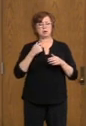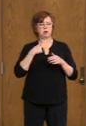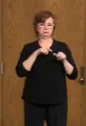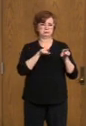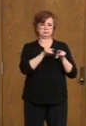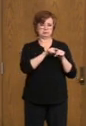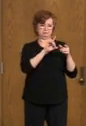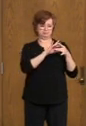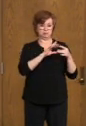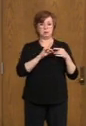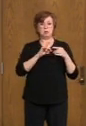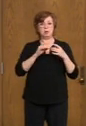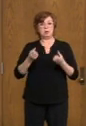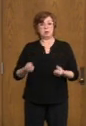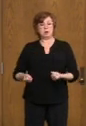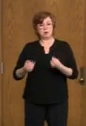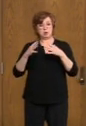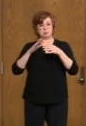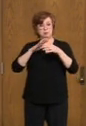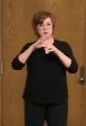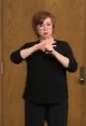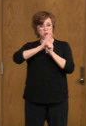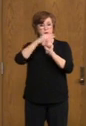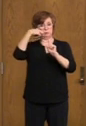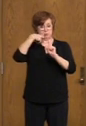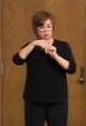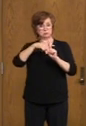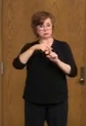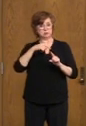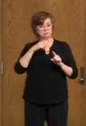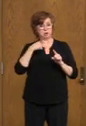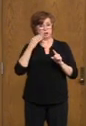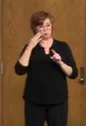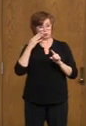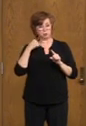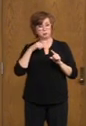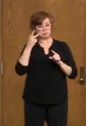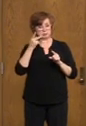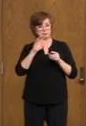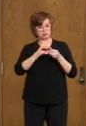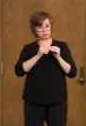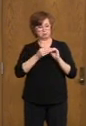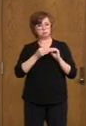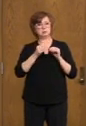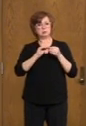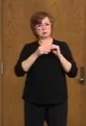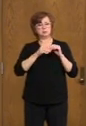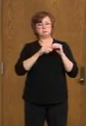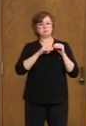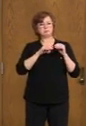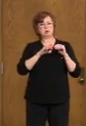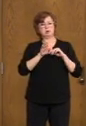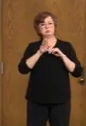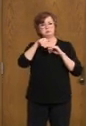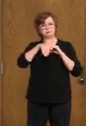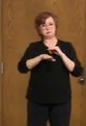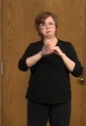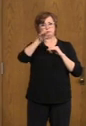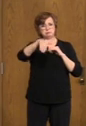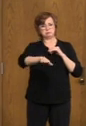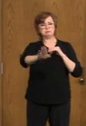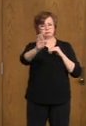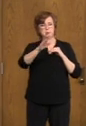is one metric that I think everyone is watching, including Dr. Shahab and myself. But you're going to see the active case count fluctuate a fair amount over the course